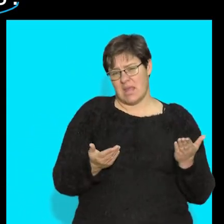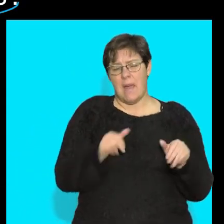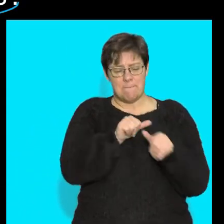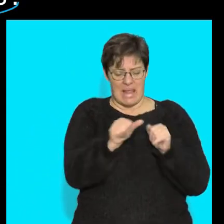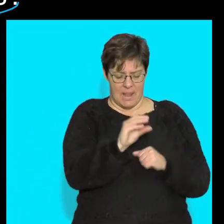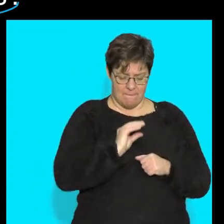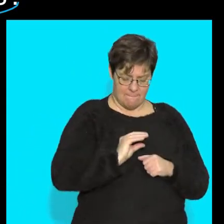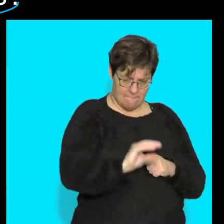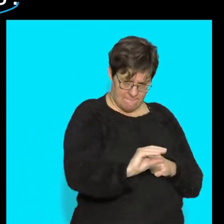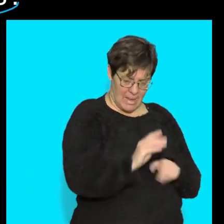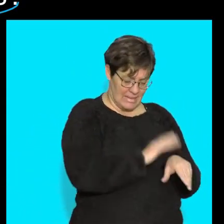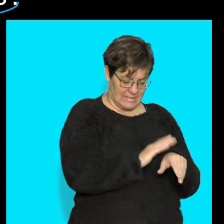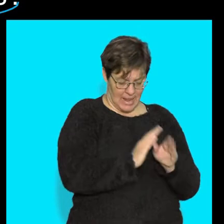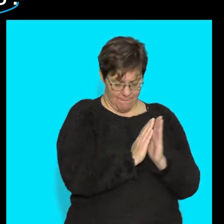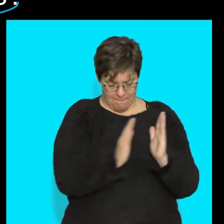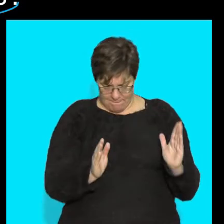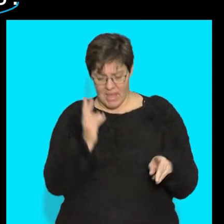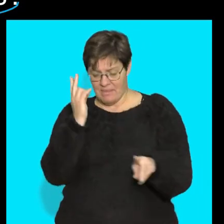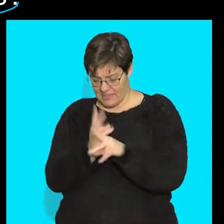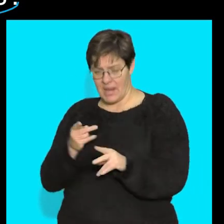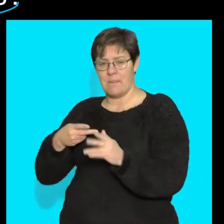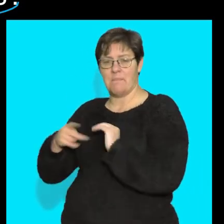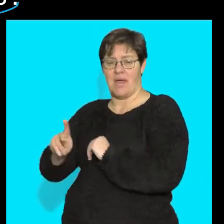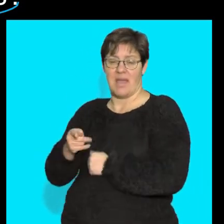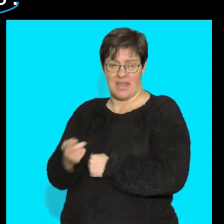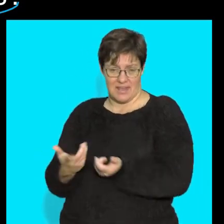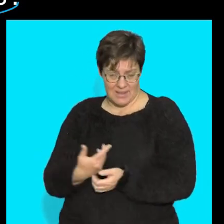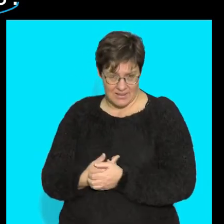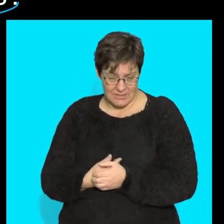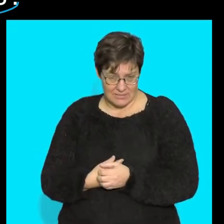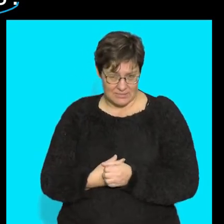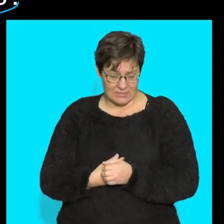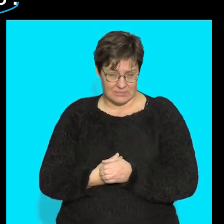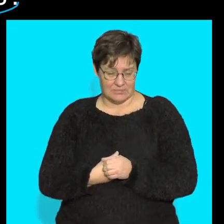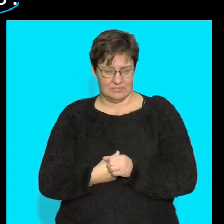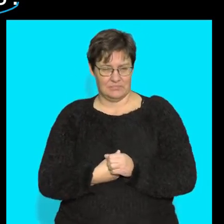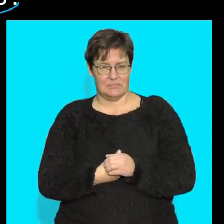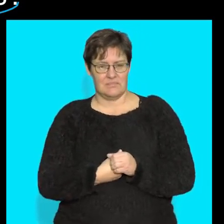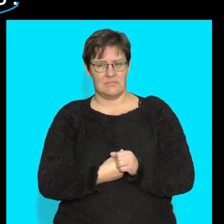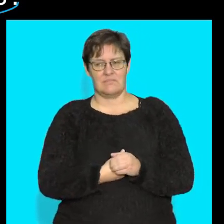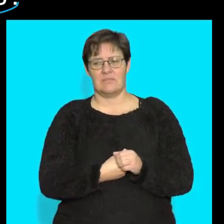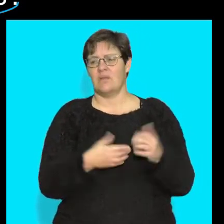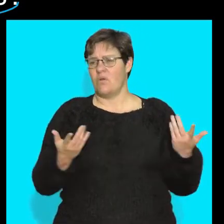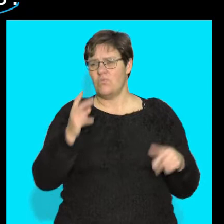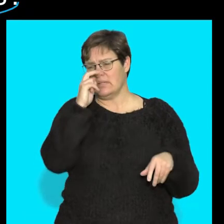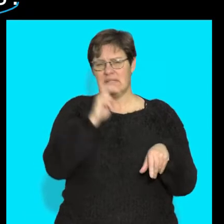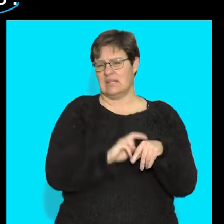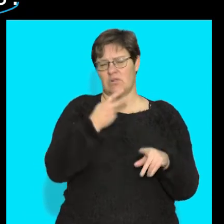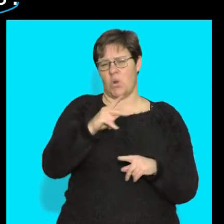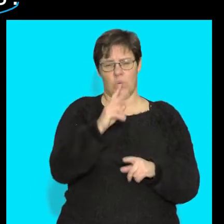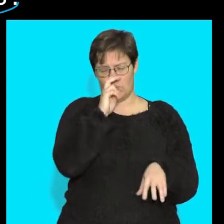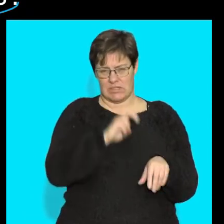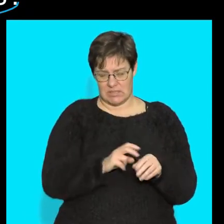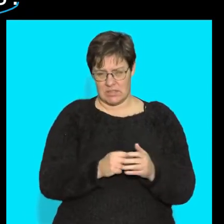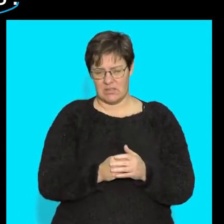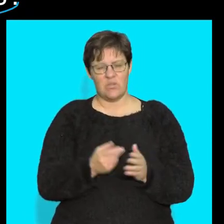rather investing for a certain period and then taking the money and buying what you want upfront without taking a loan.